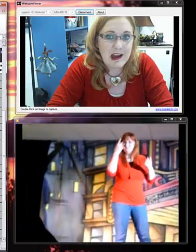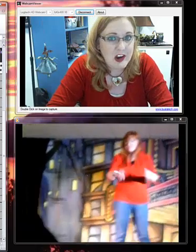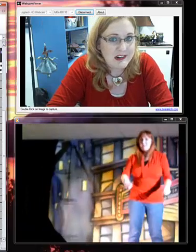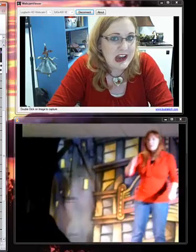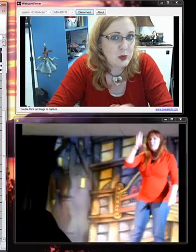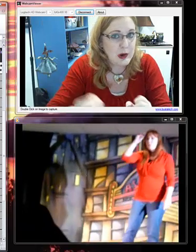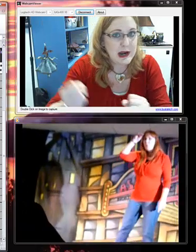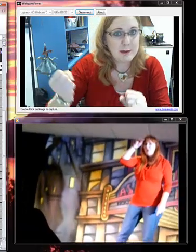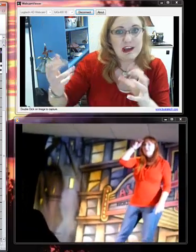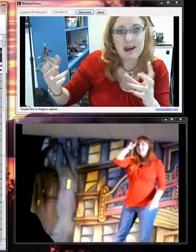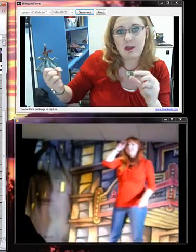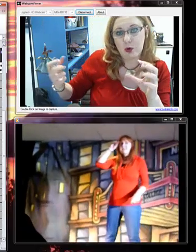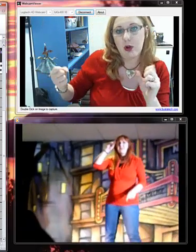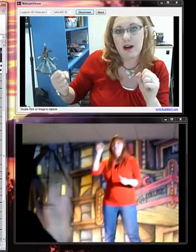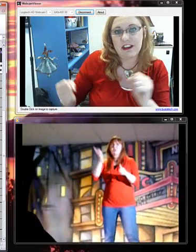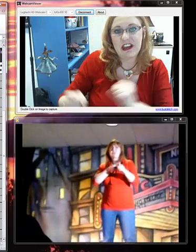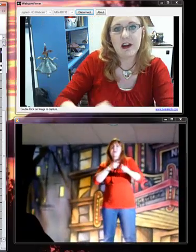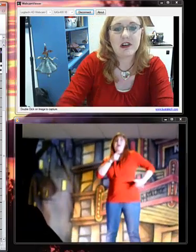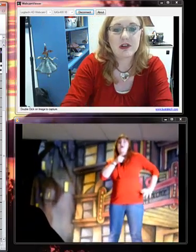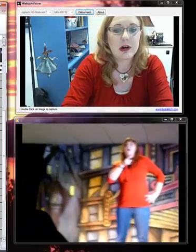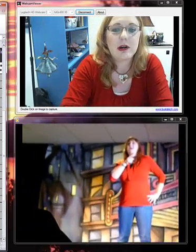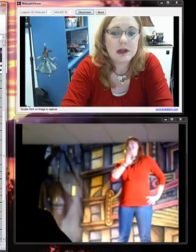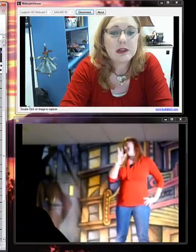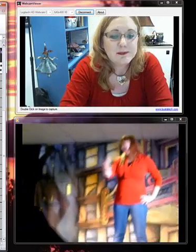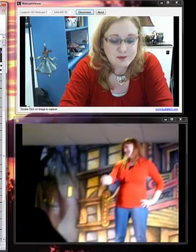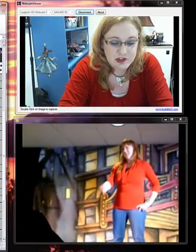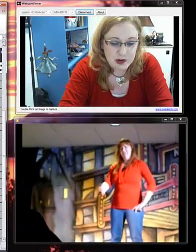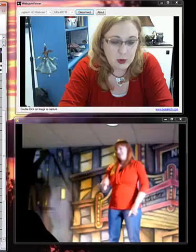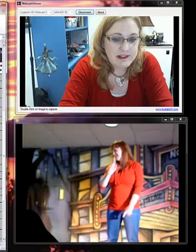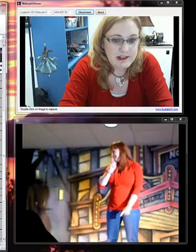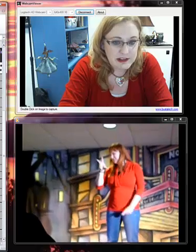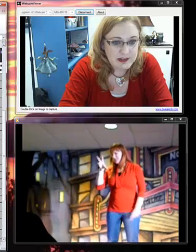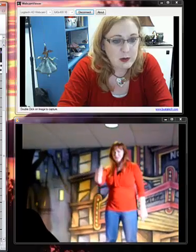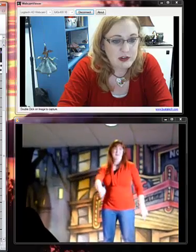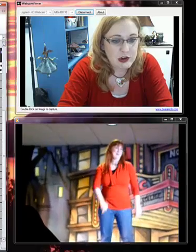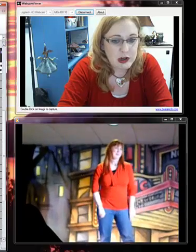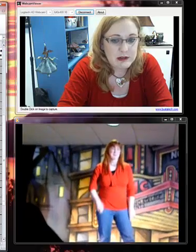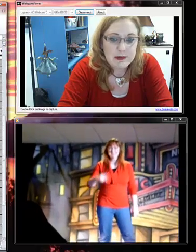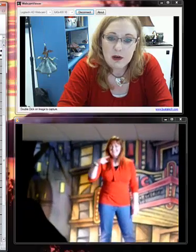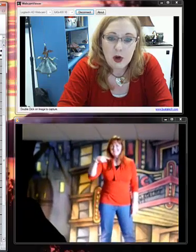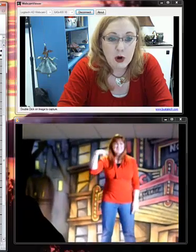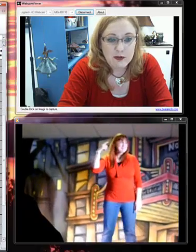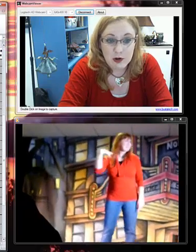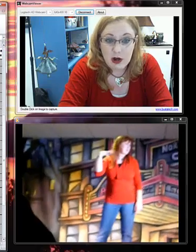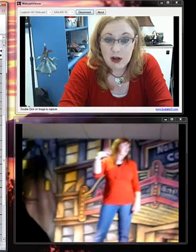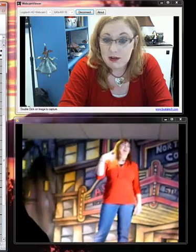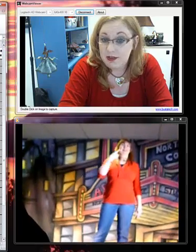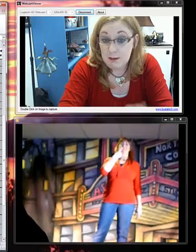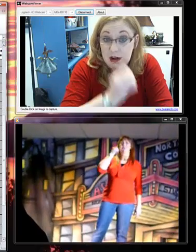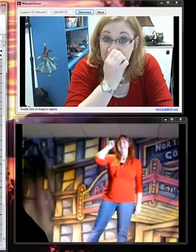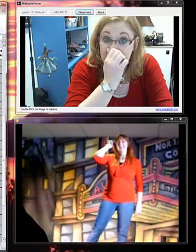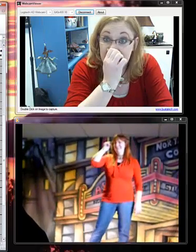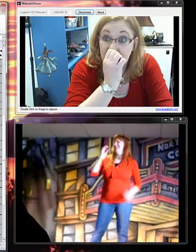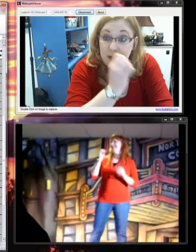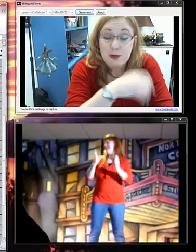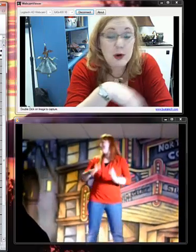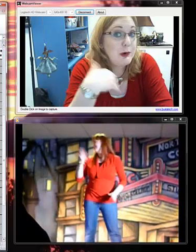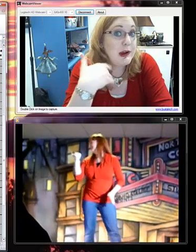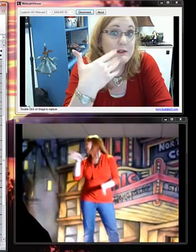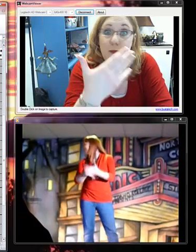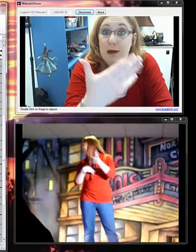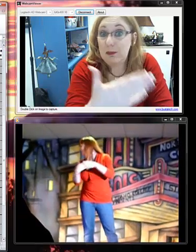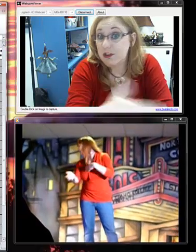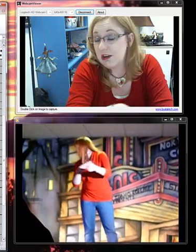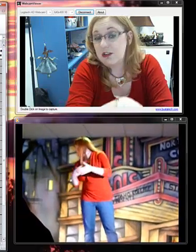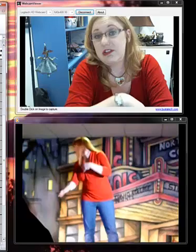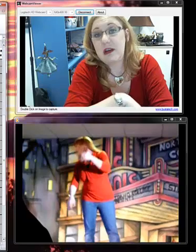making eye contact when I'm taking the role of the character. So let's say that was good. Overall, the amount of detail was